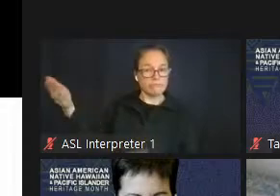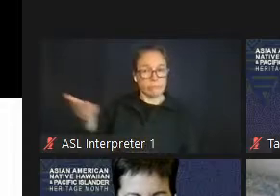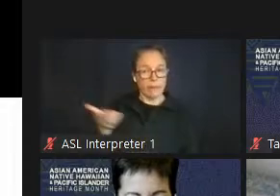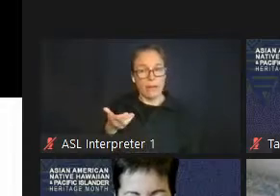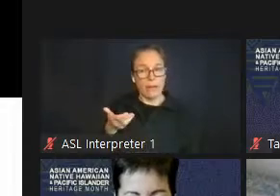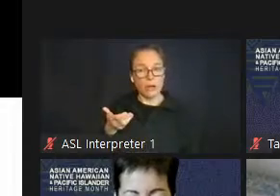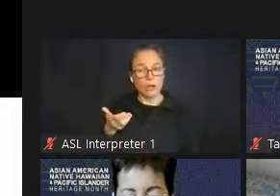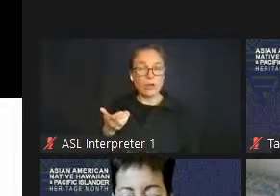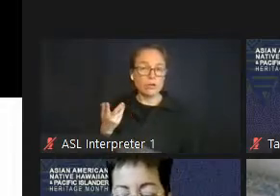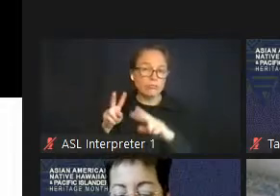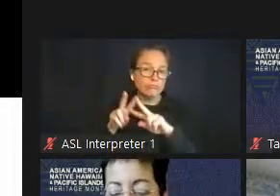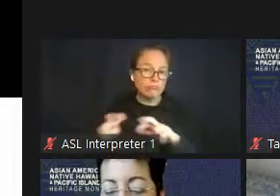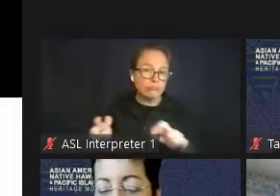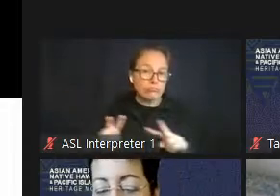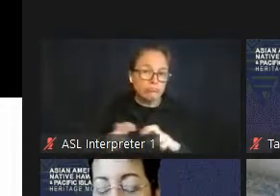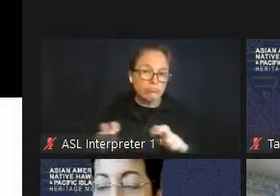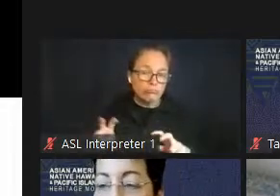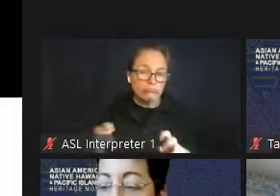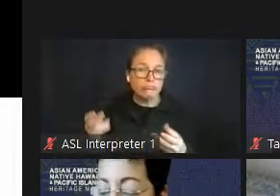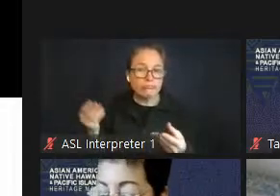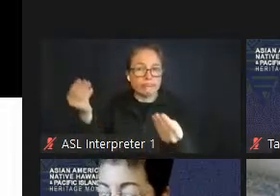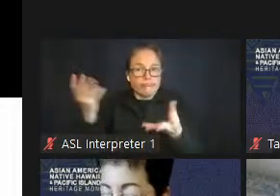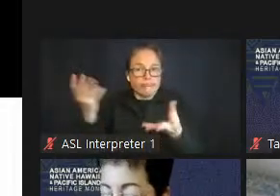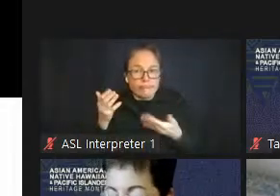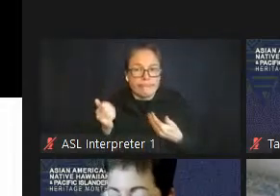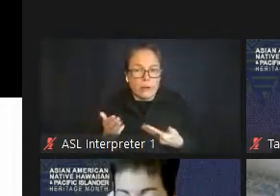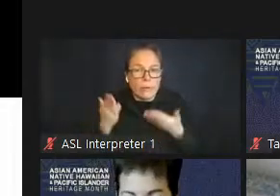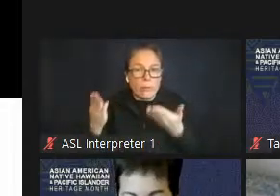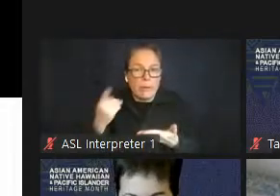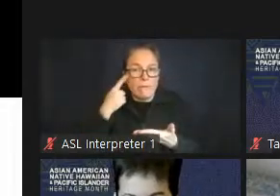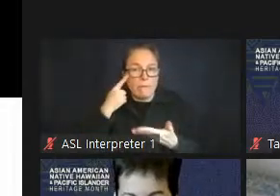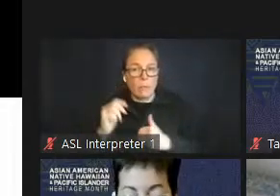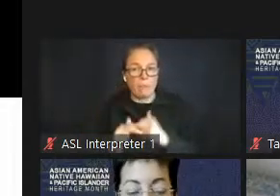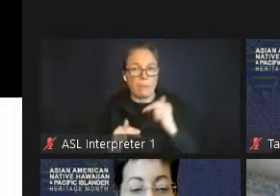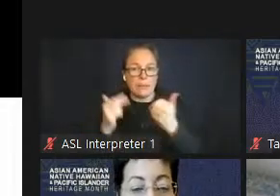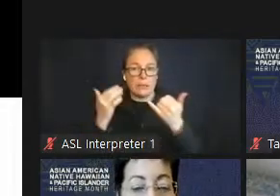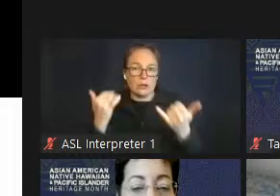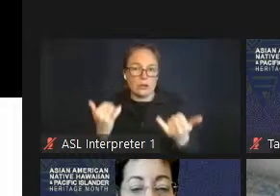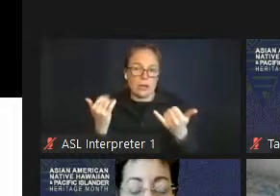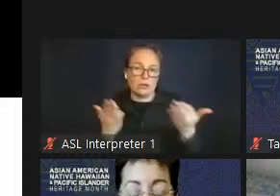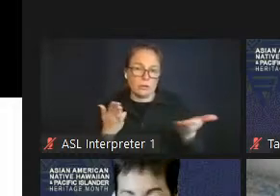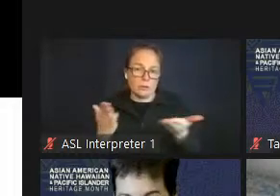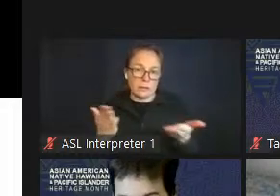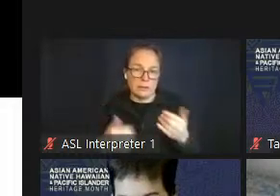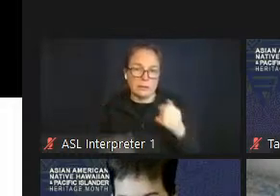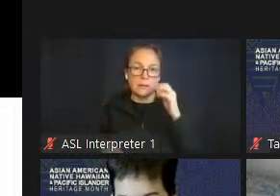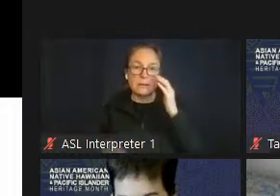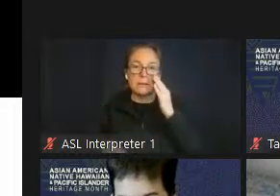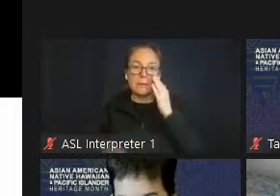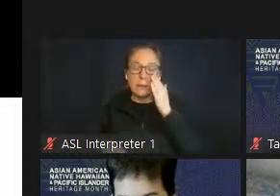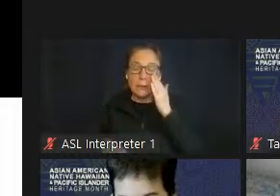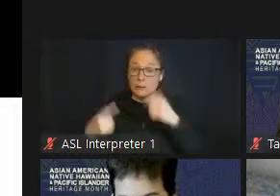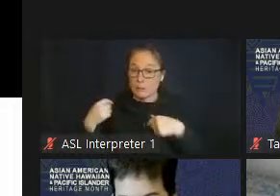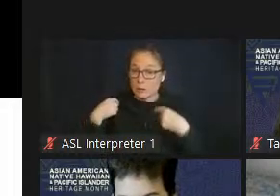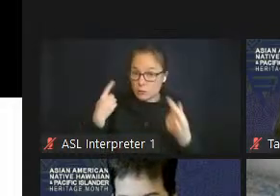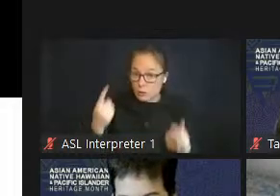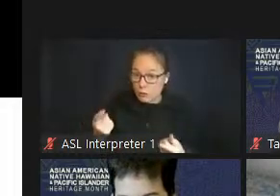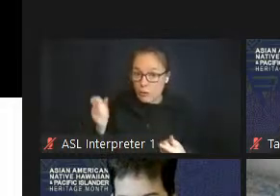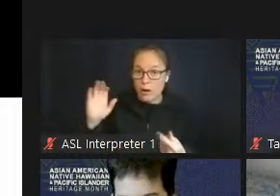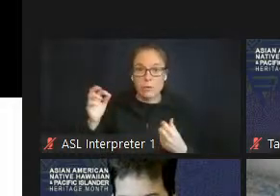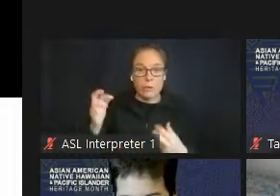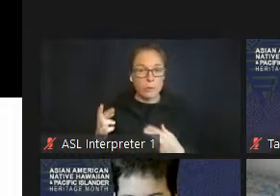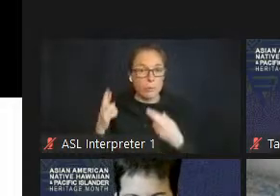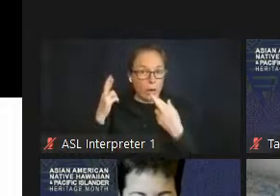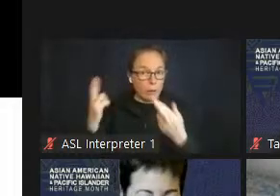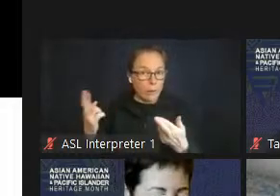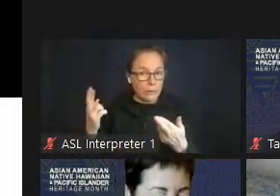an assessment and recommendations for building services and current planning. Preliminary findings and recommendations are